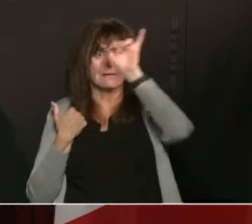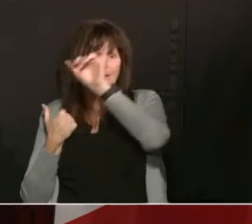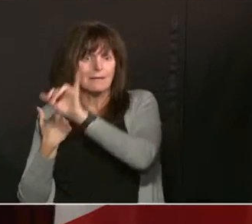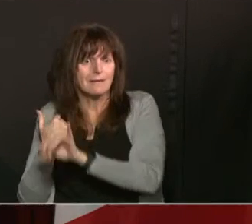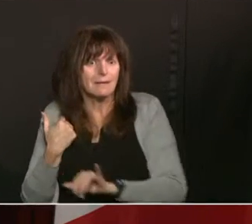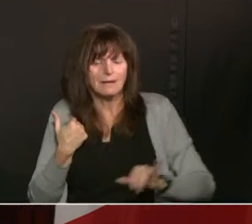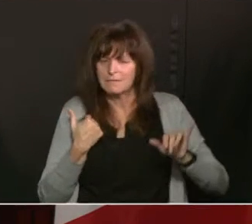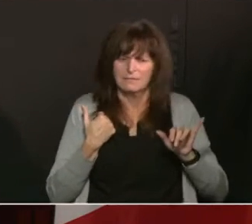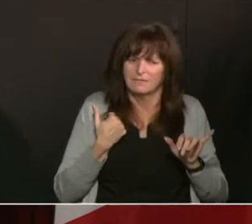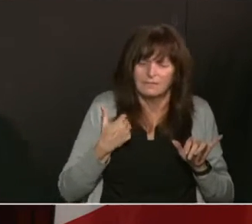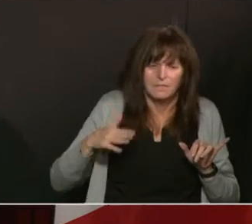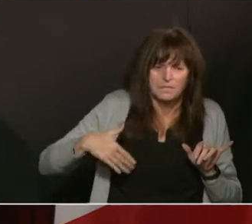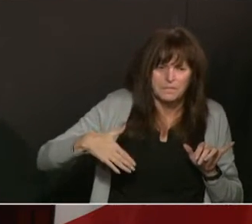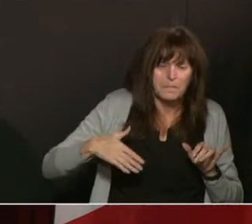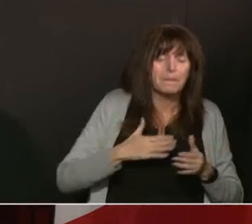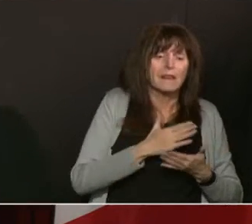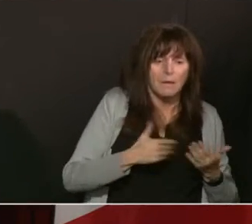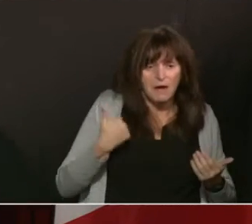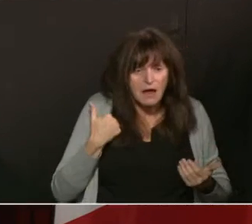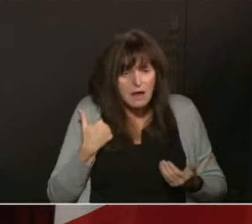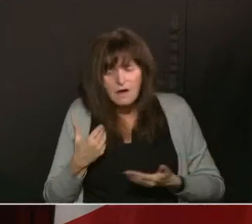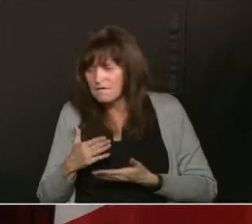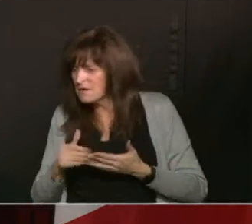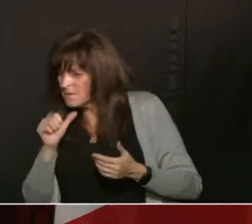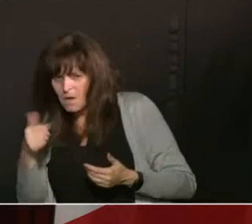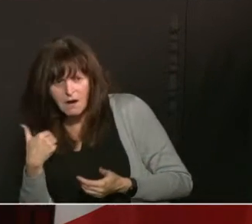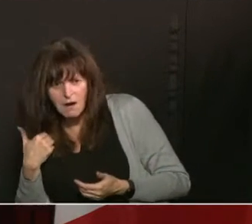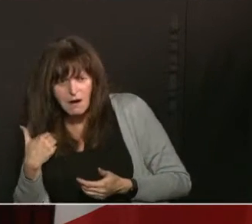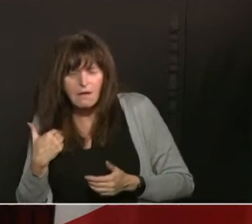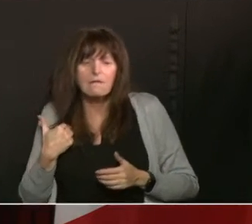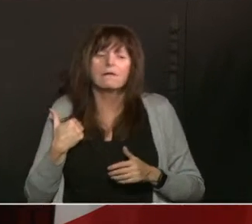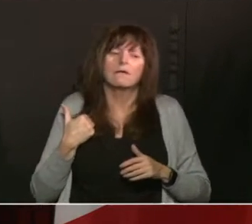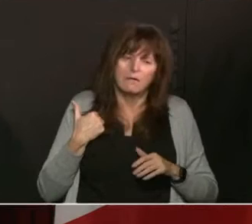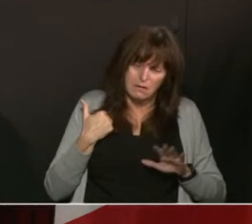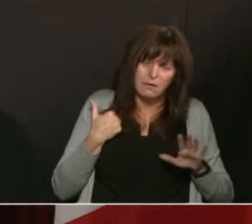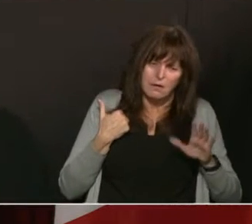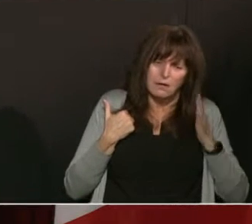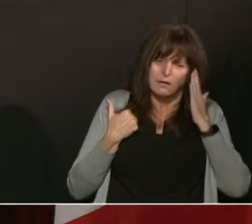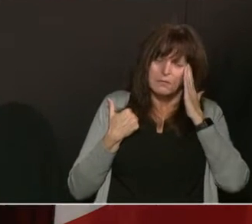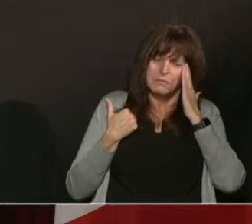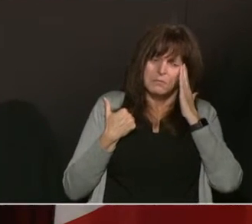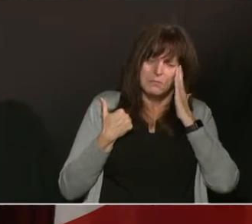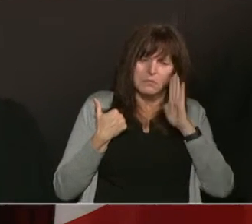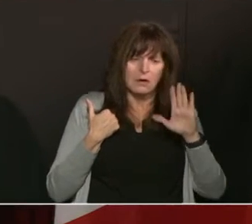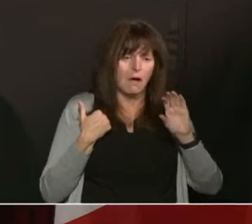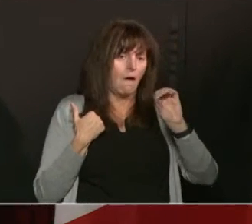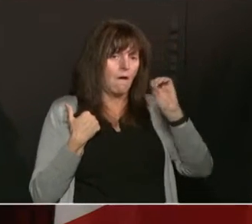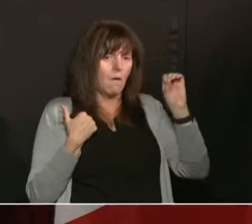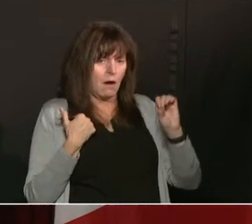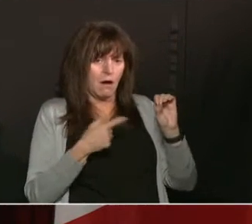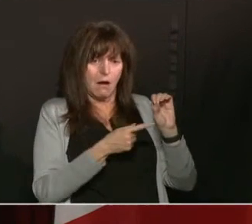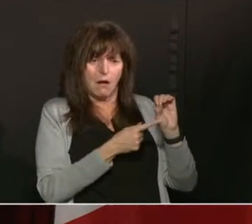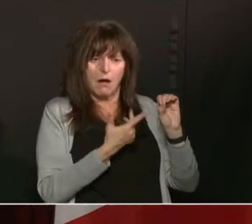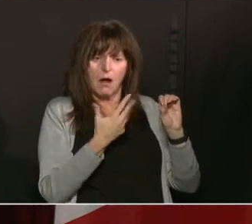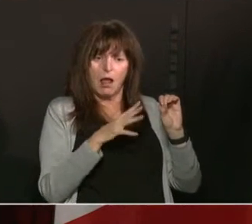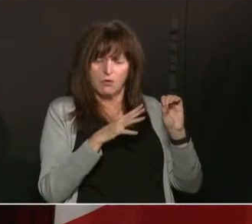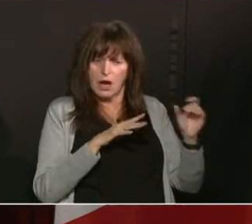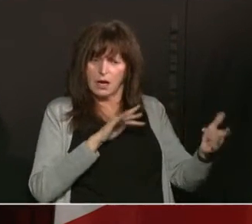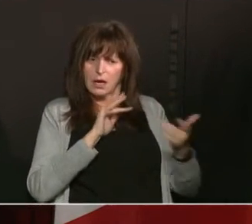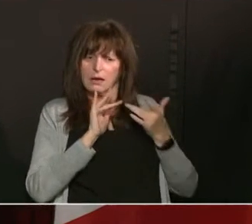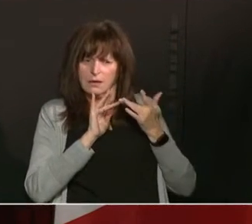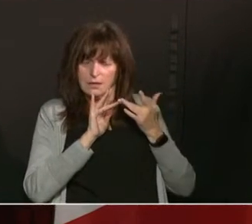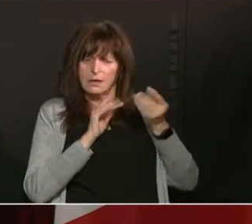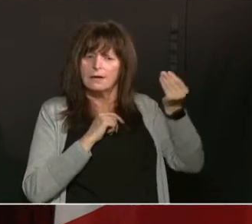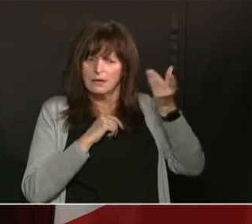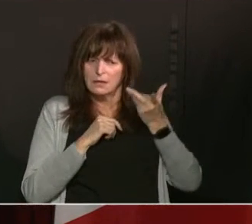issue. But we've heard them, and we absolutely do need some provincial consistency. So we're working on that,